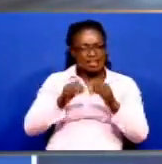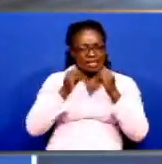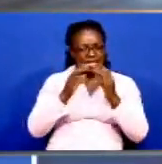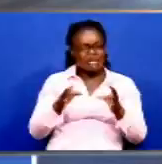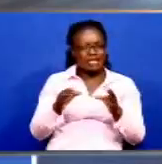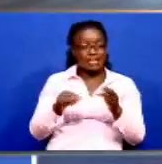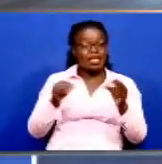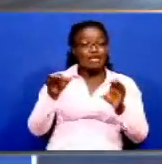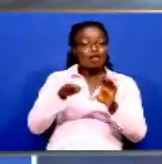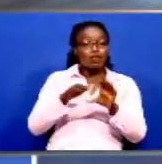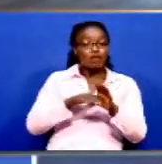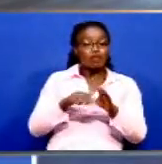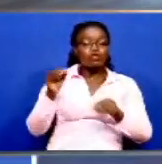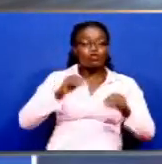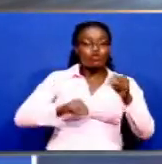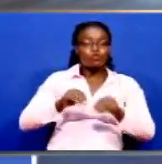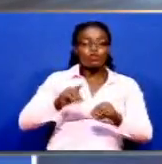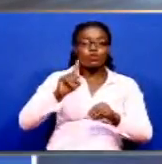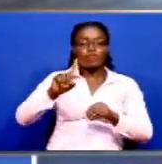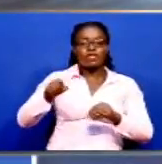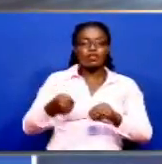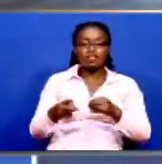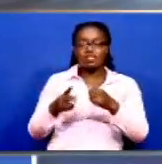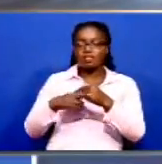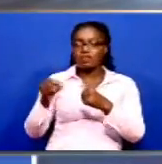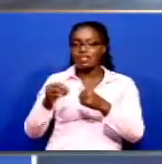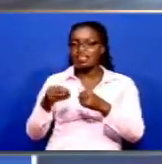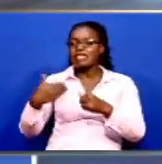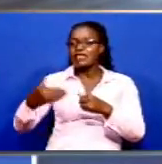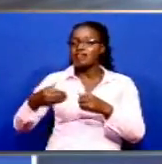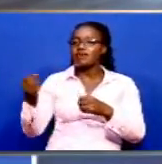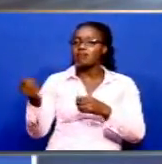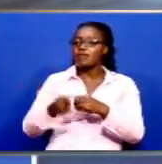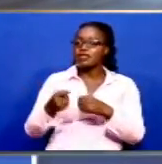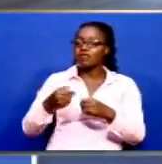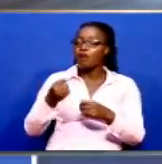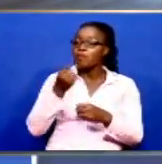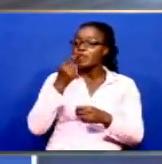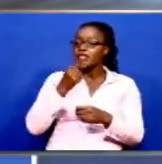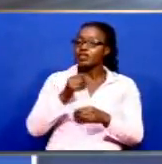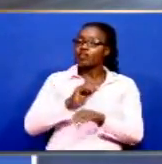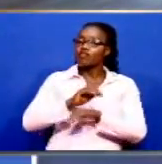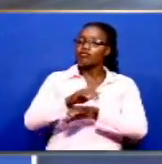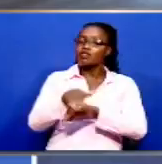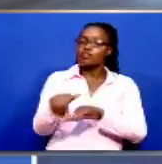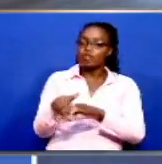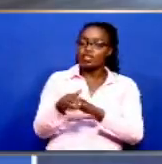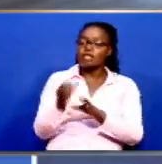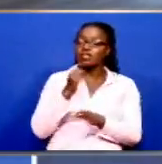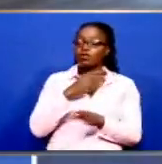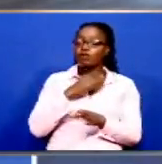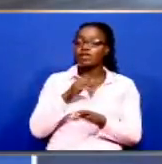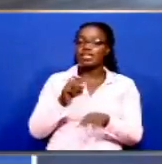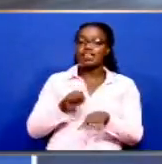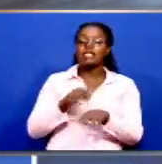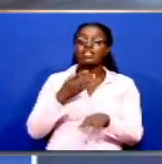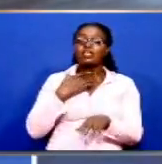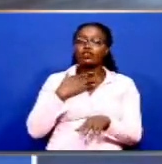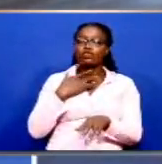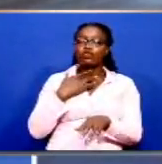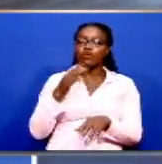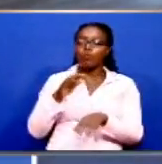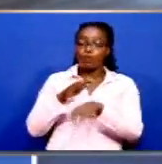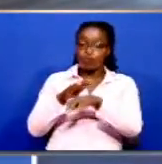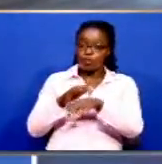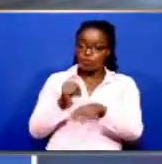contribute 1,700 shillings every month for the medical cover. The complaint coming as the union called on